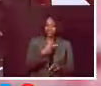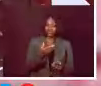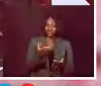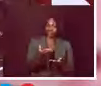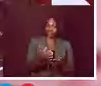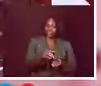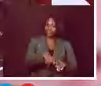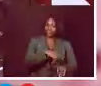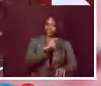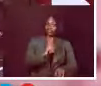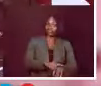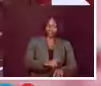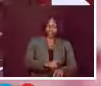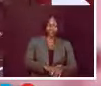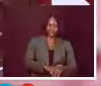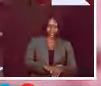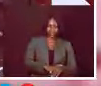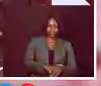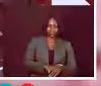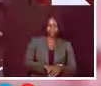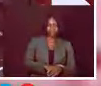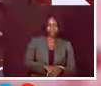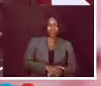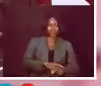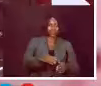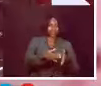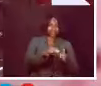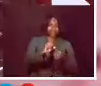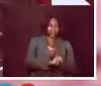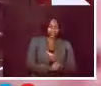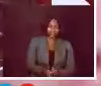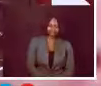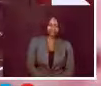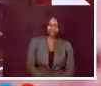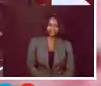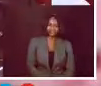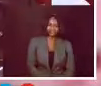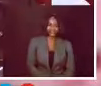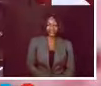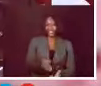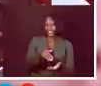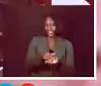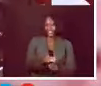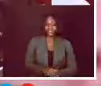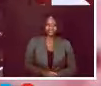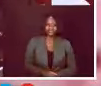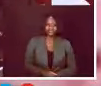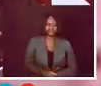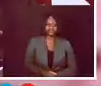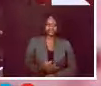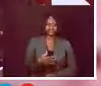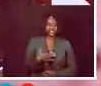House on the front bench. Mr. Speaker, I also have the privilege and the great